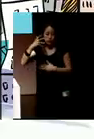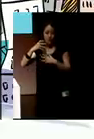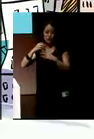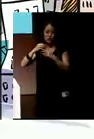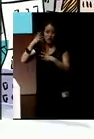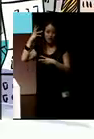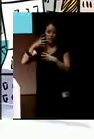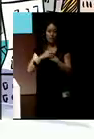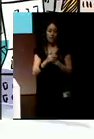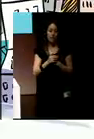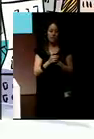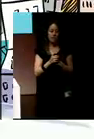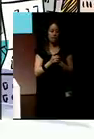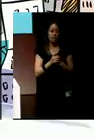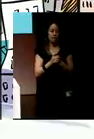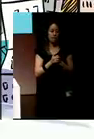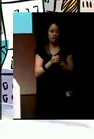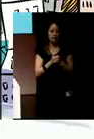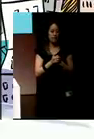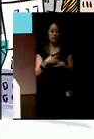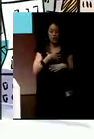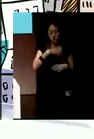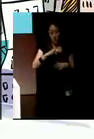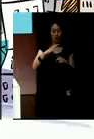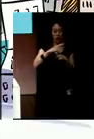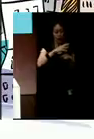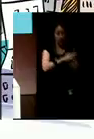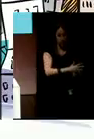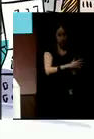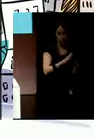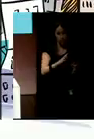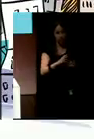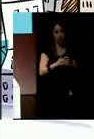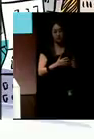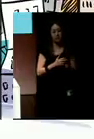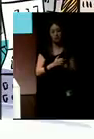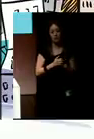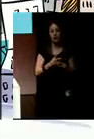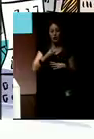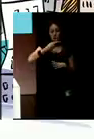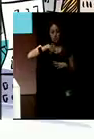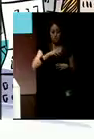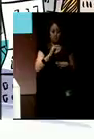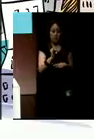are. Good design and bad design. If we all see examples of bad design. Most